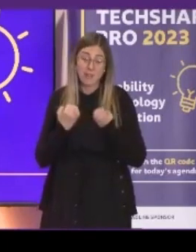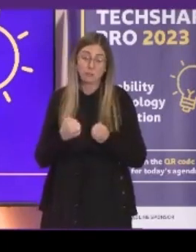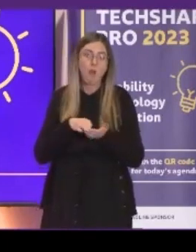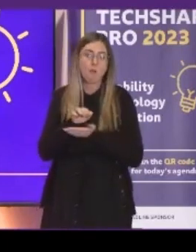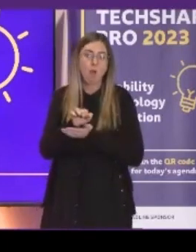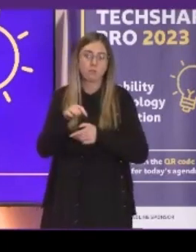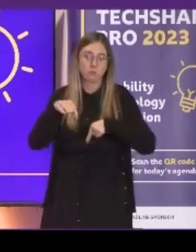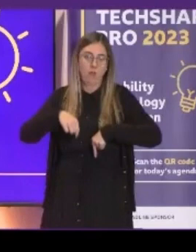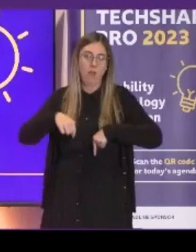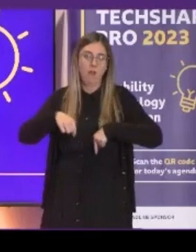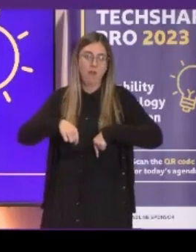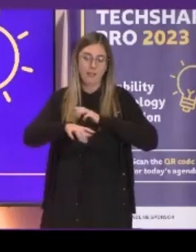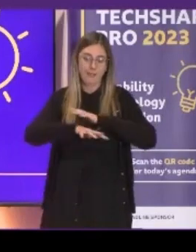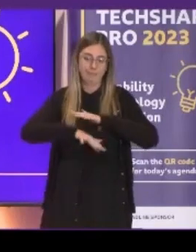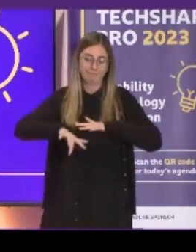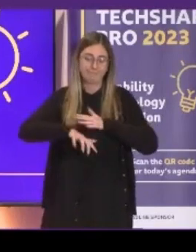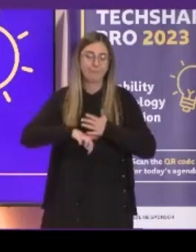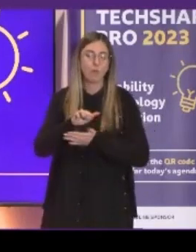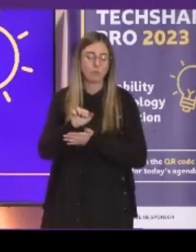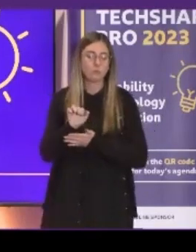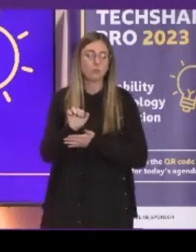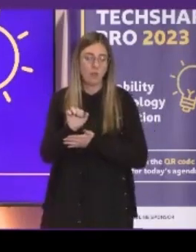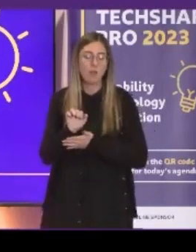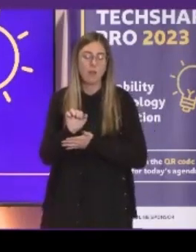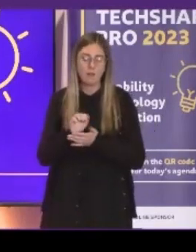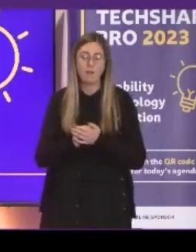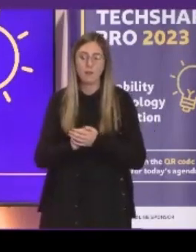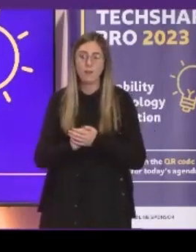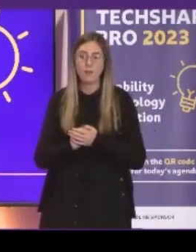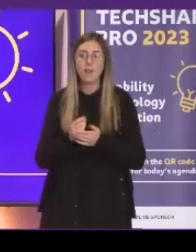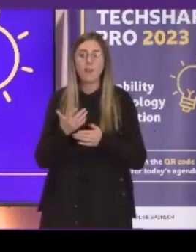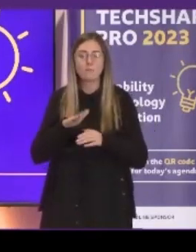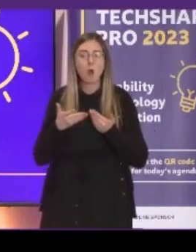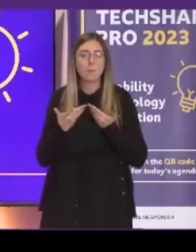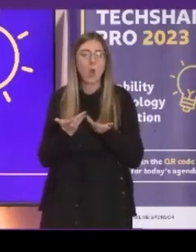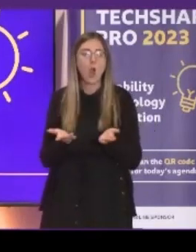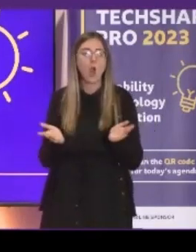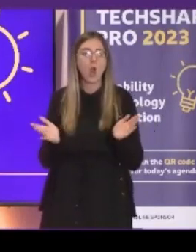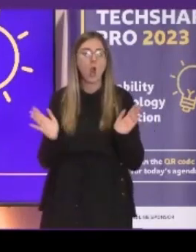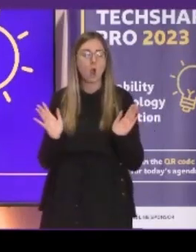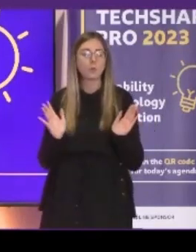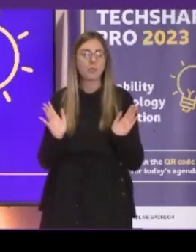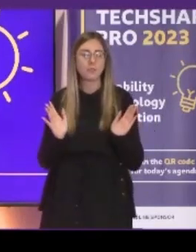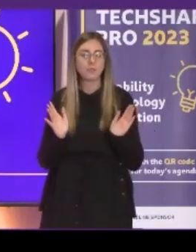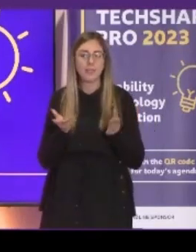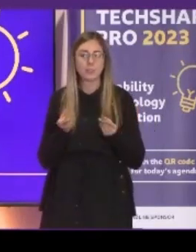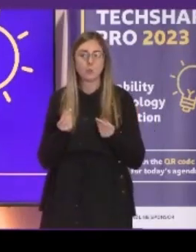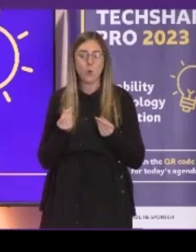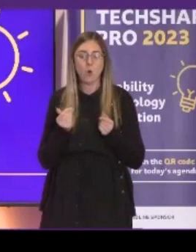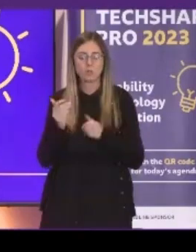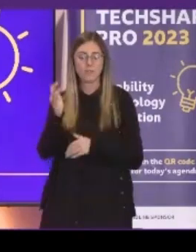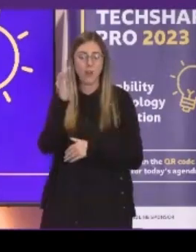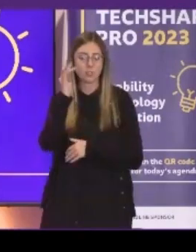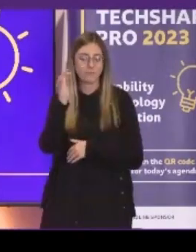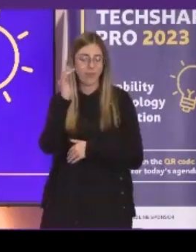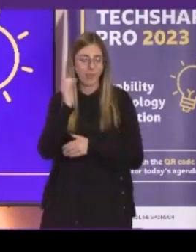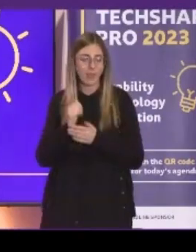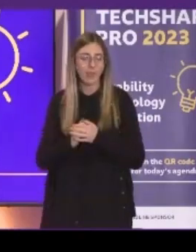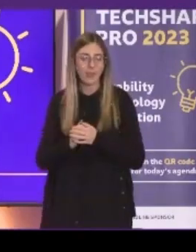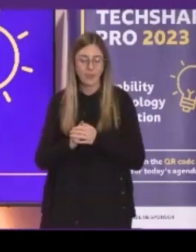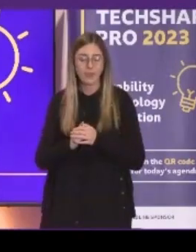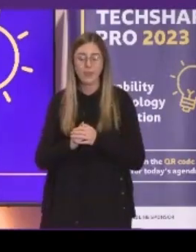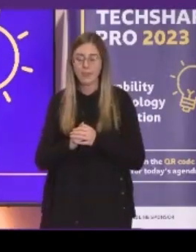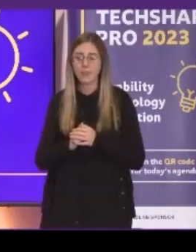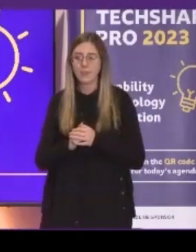within the organisation, which is based on open source kind of philosophy. So the Adapt authoring